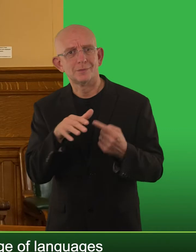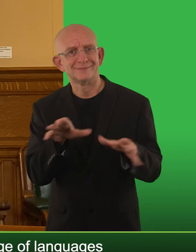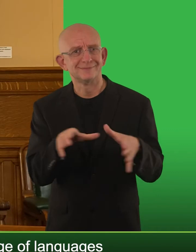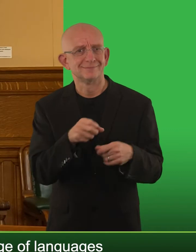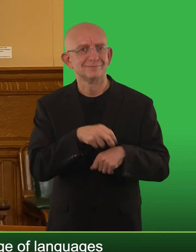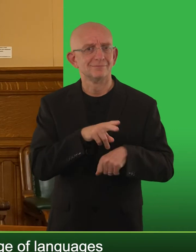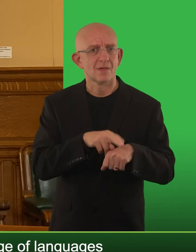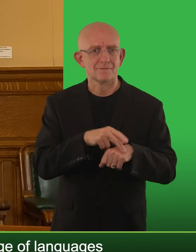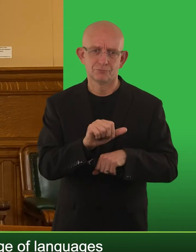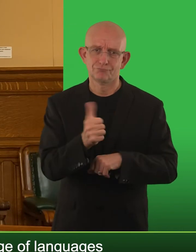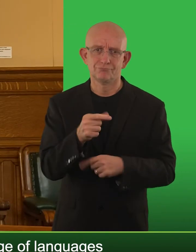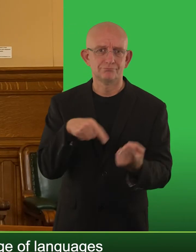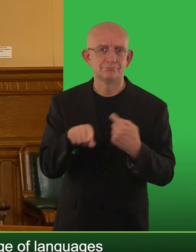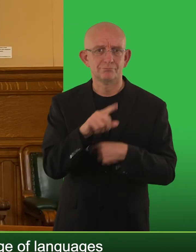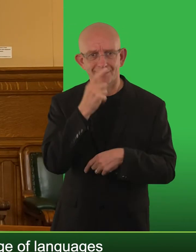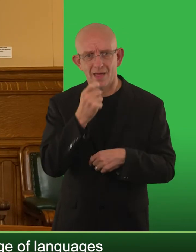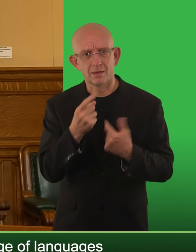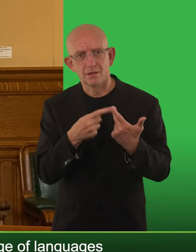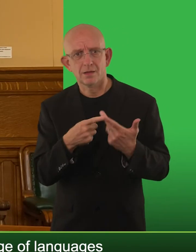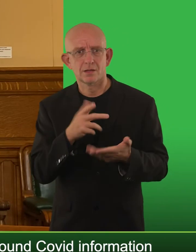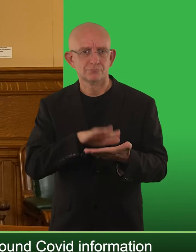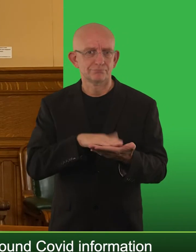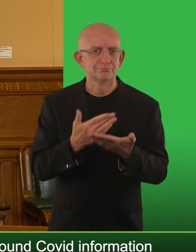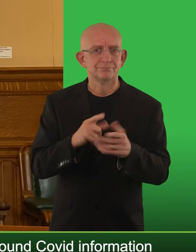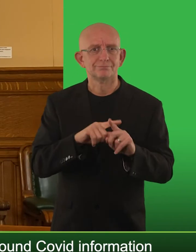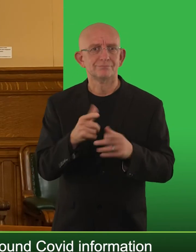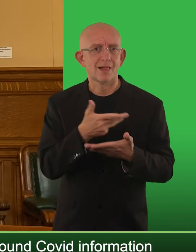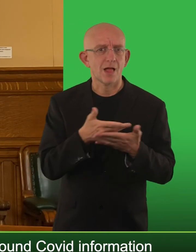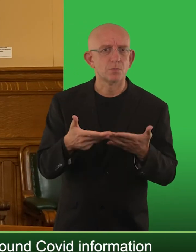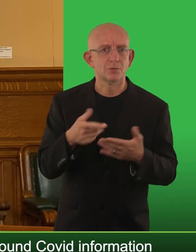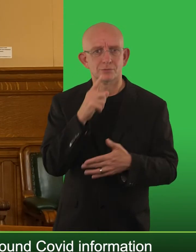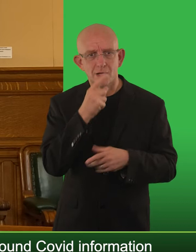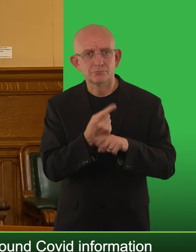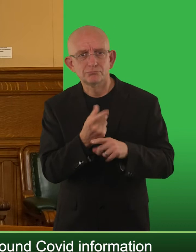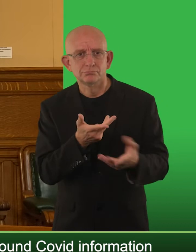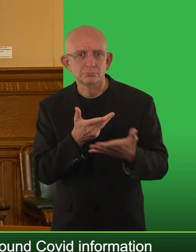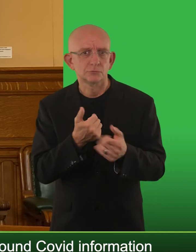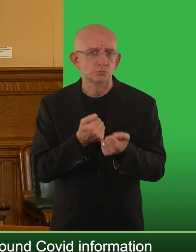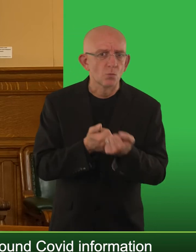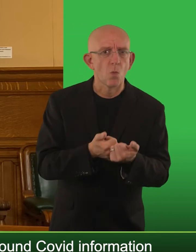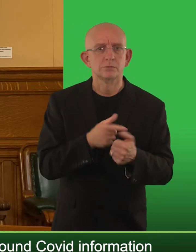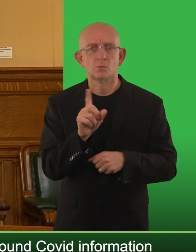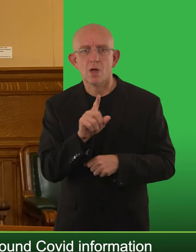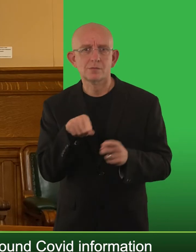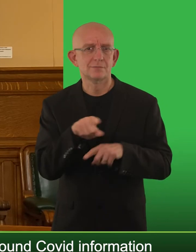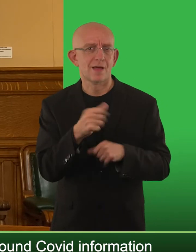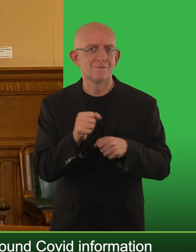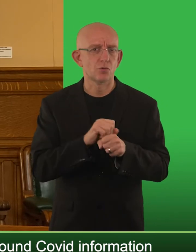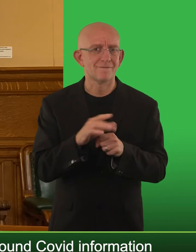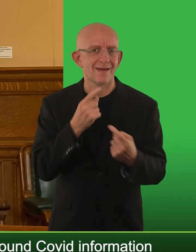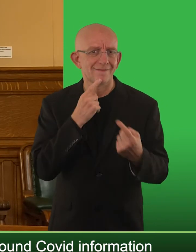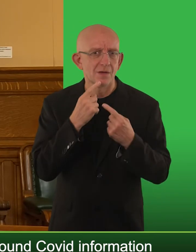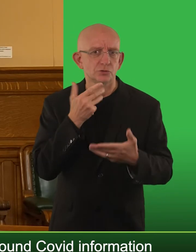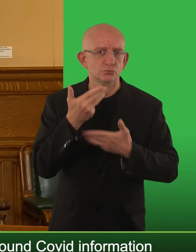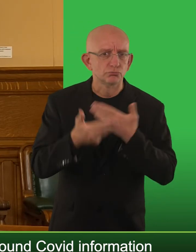They're good folk, can speak a range of languages and help you access all sorts of support around COVID information and local